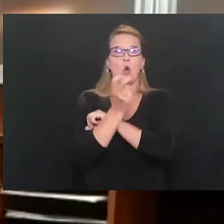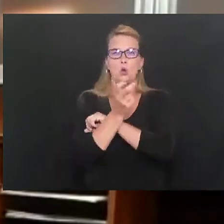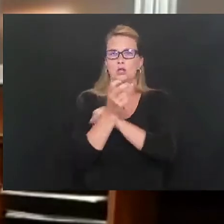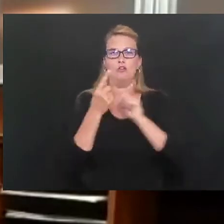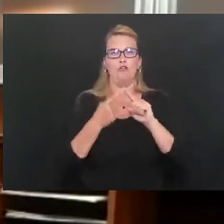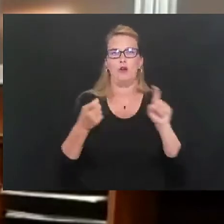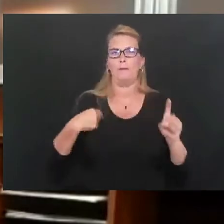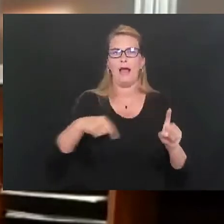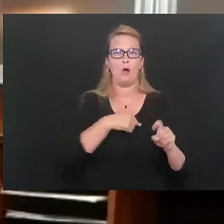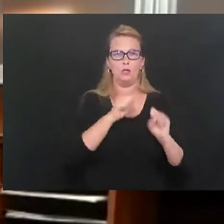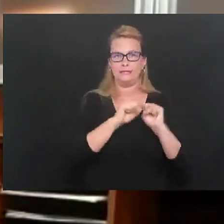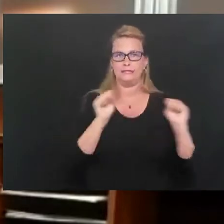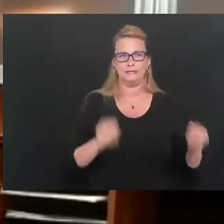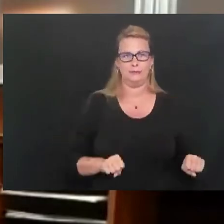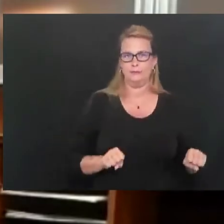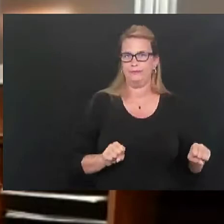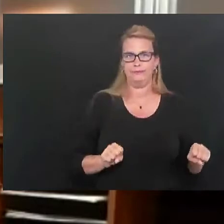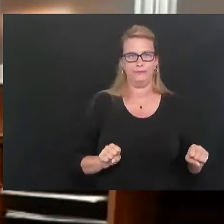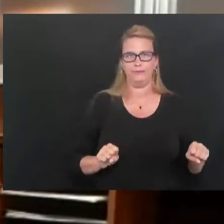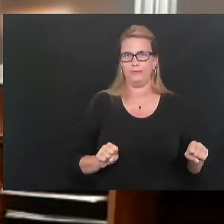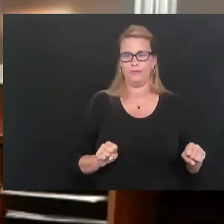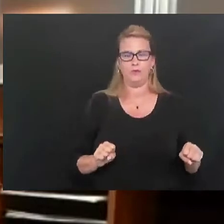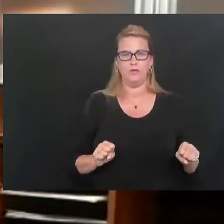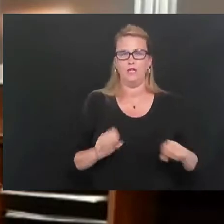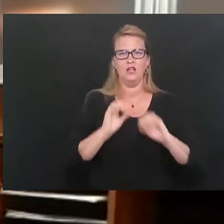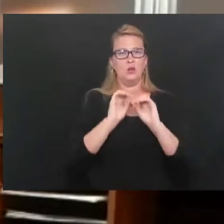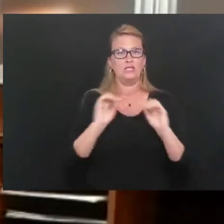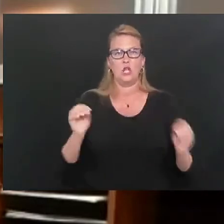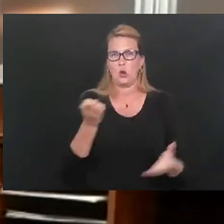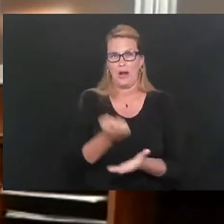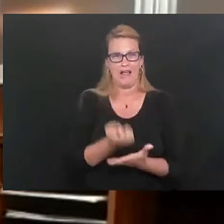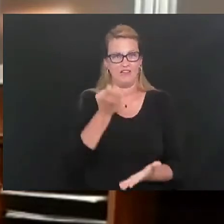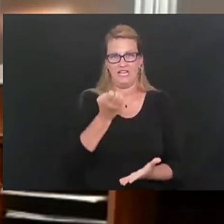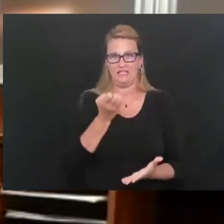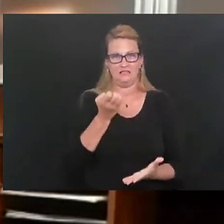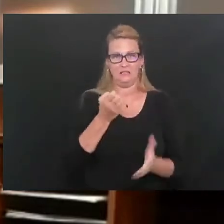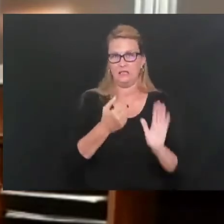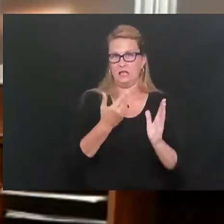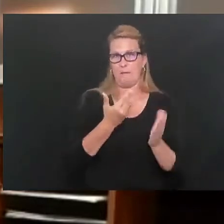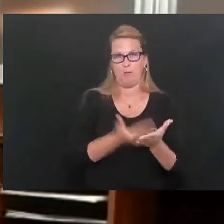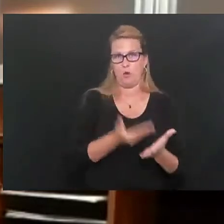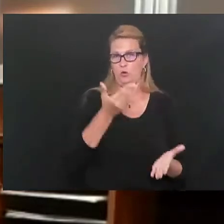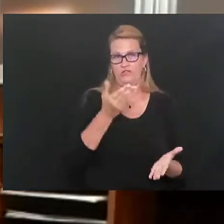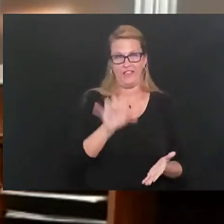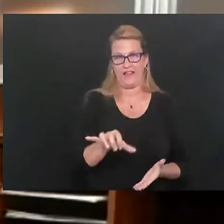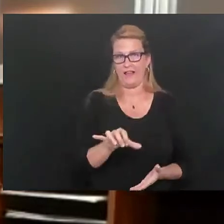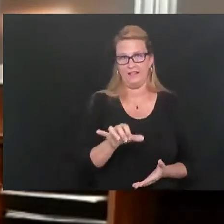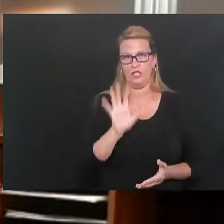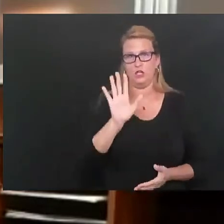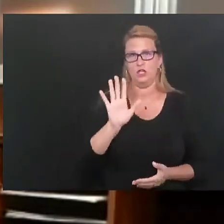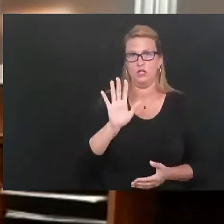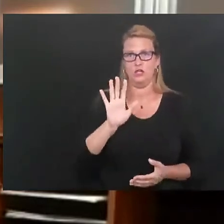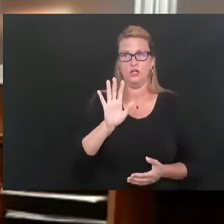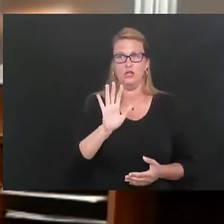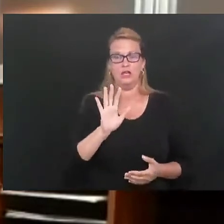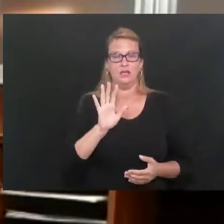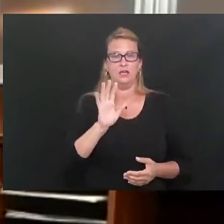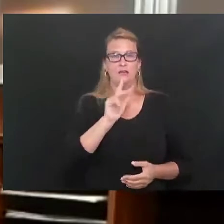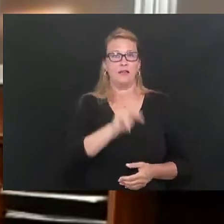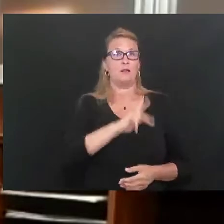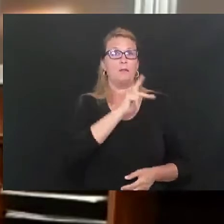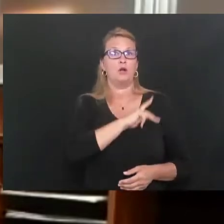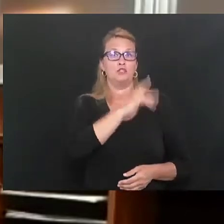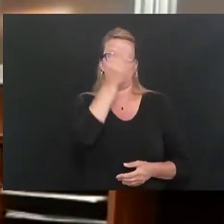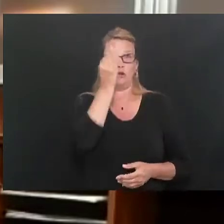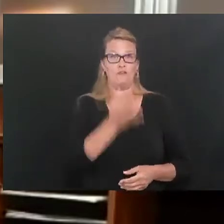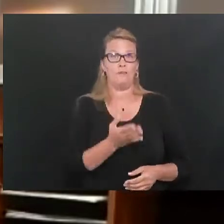the information was accessed, but there's no forensic evidence that would demonstrate that any information or personal information was extracted from